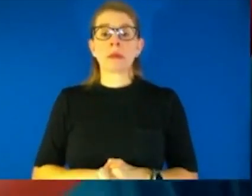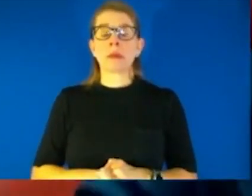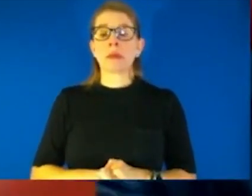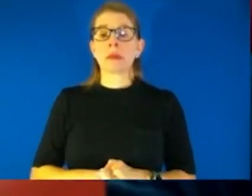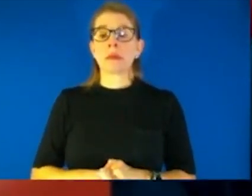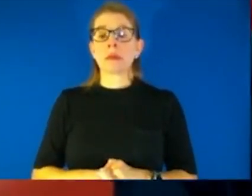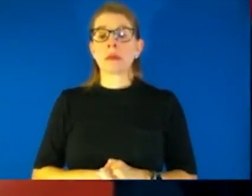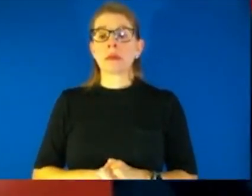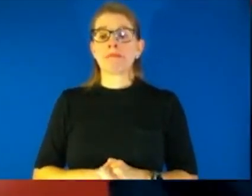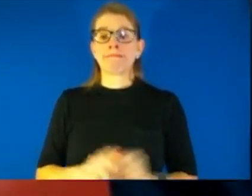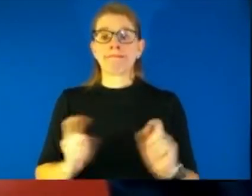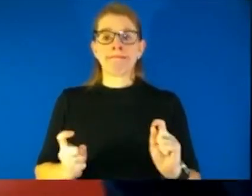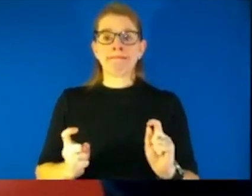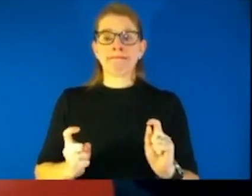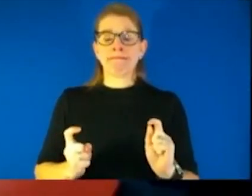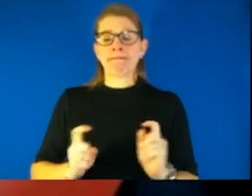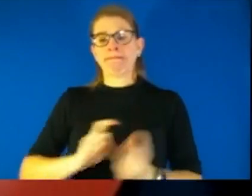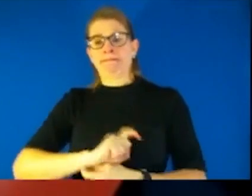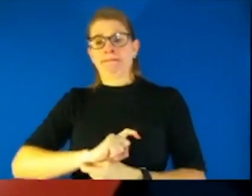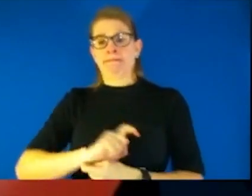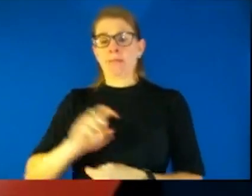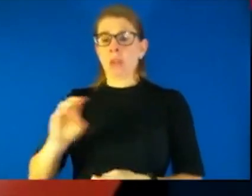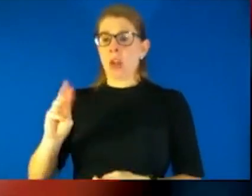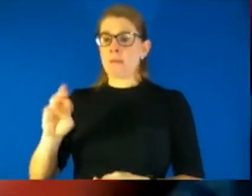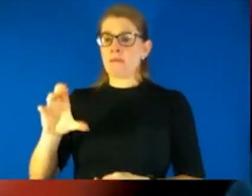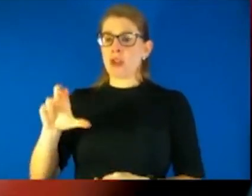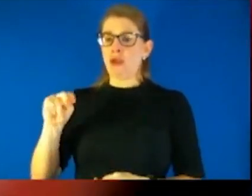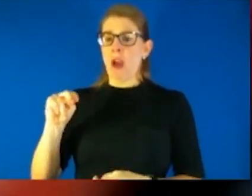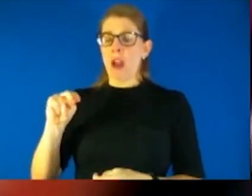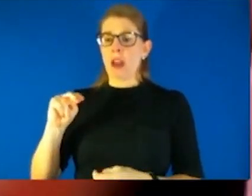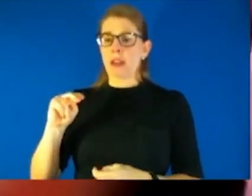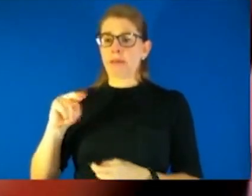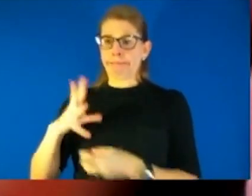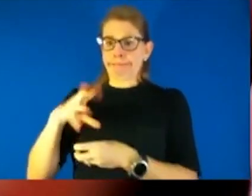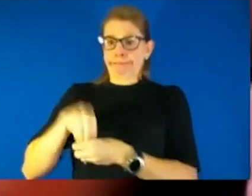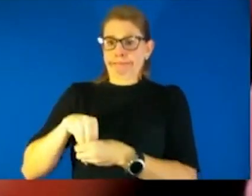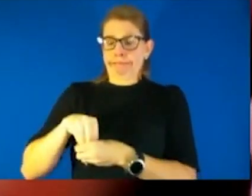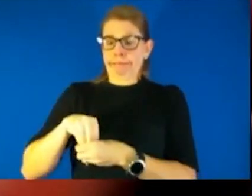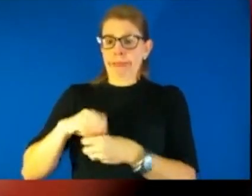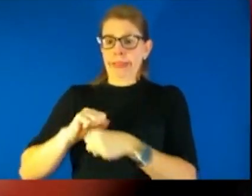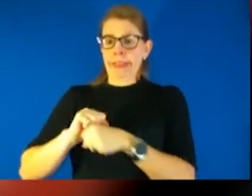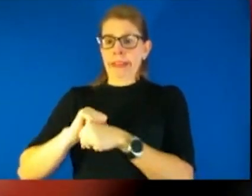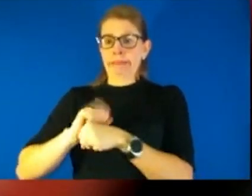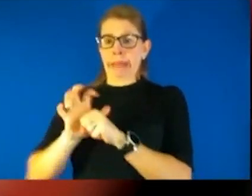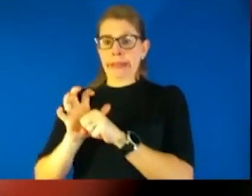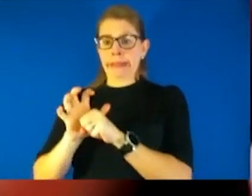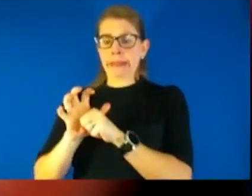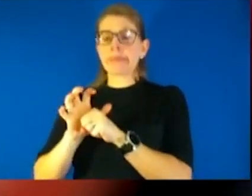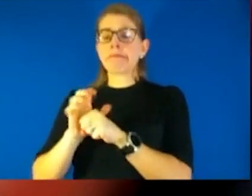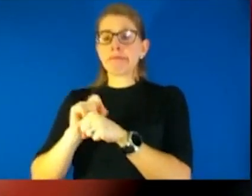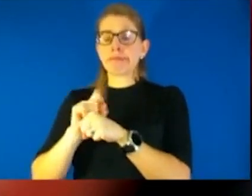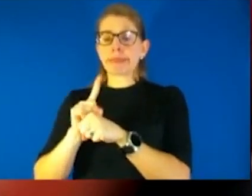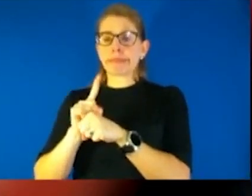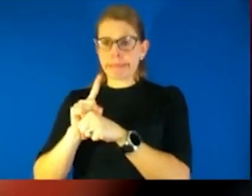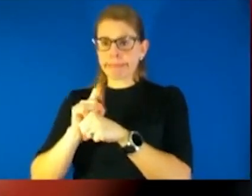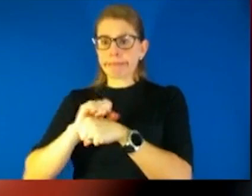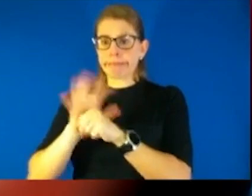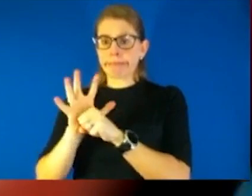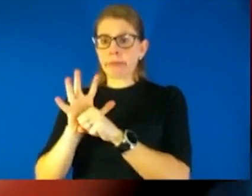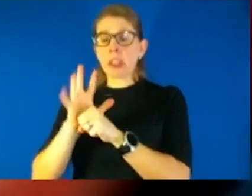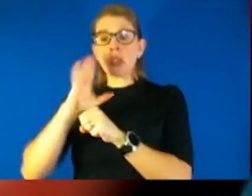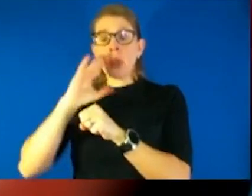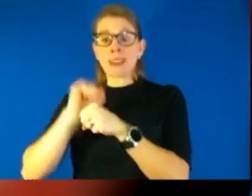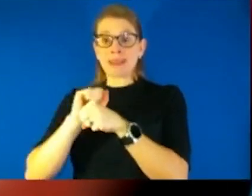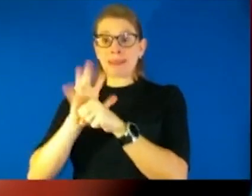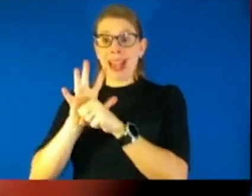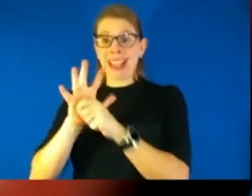significant changes Omicron brings with it in its spike protein, and we all know now the spike, which